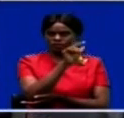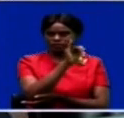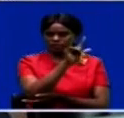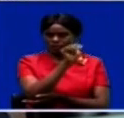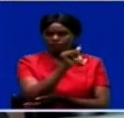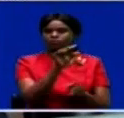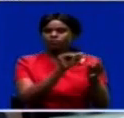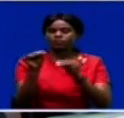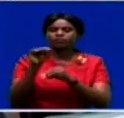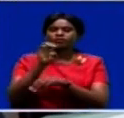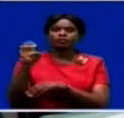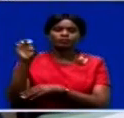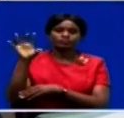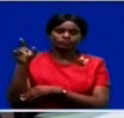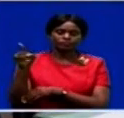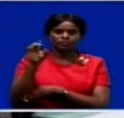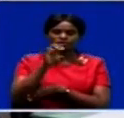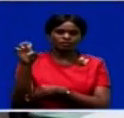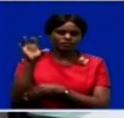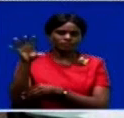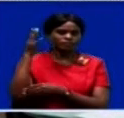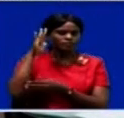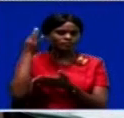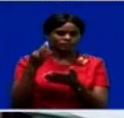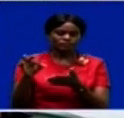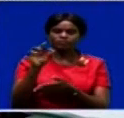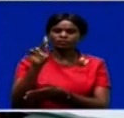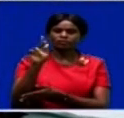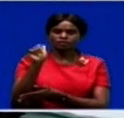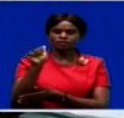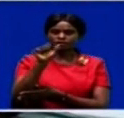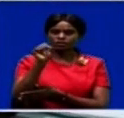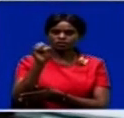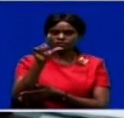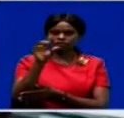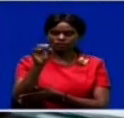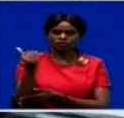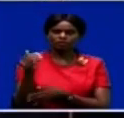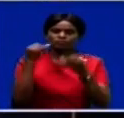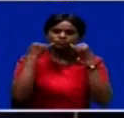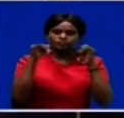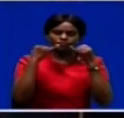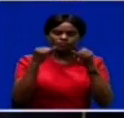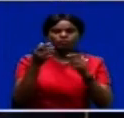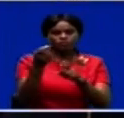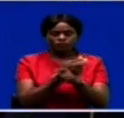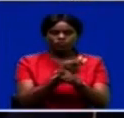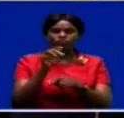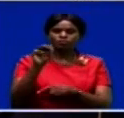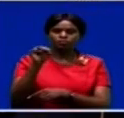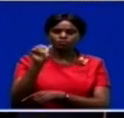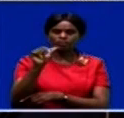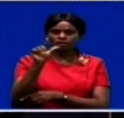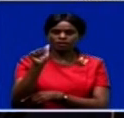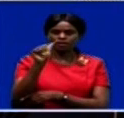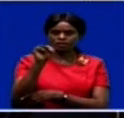capacity. Eastern Province Permanent Secretary Chanda Kasolo becomes Information Permanent Secretary, taking over from Godfrey Malama, whose contract